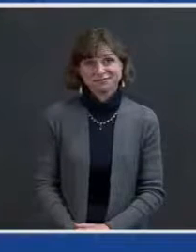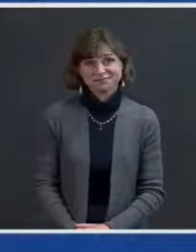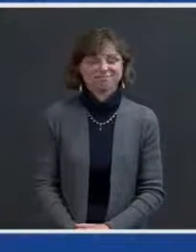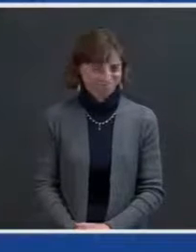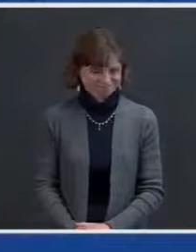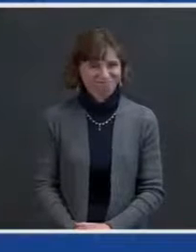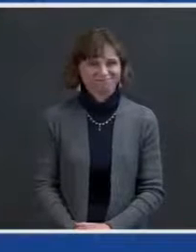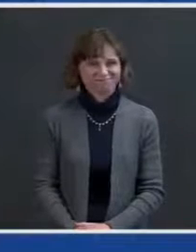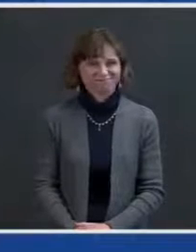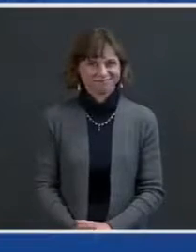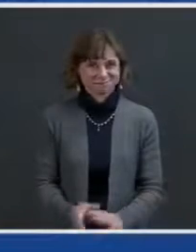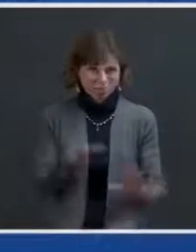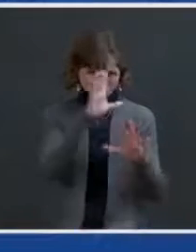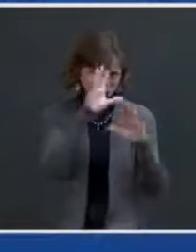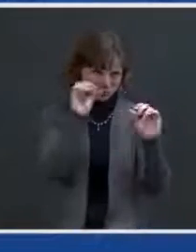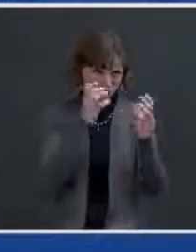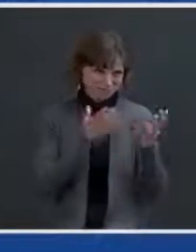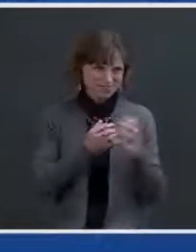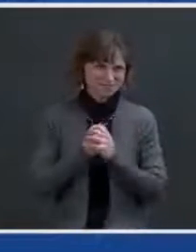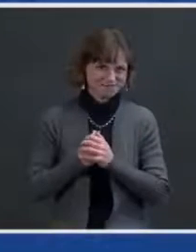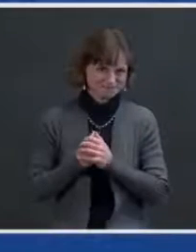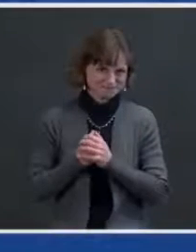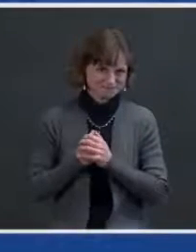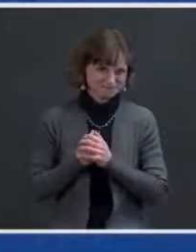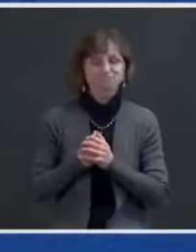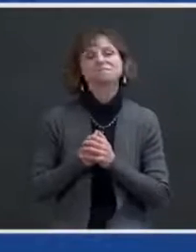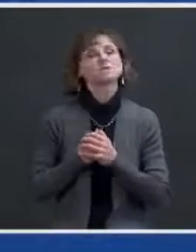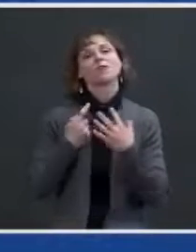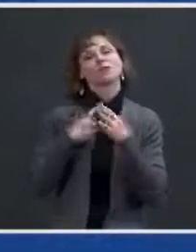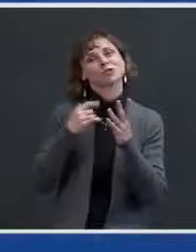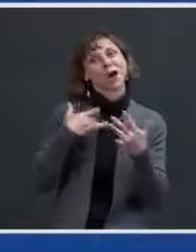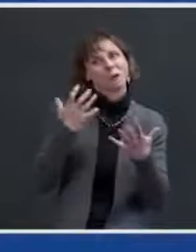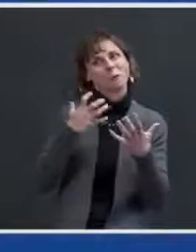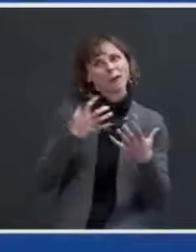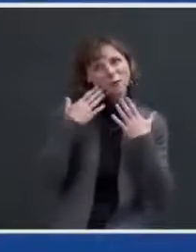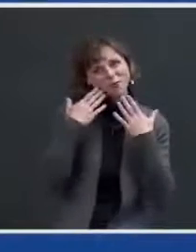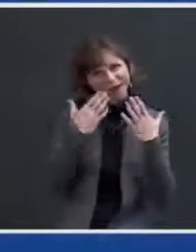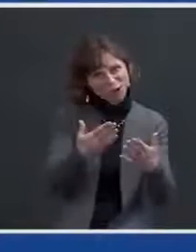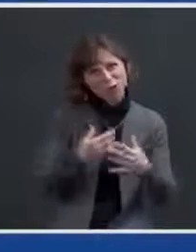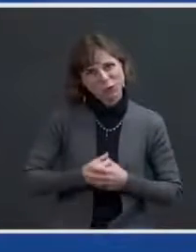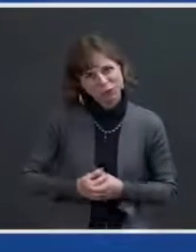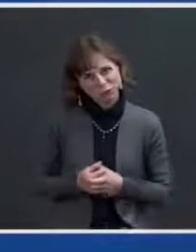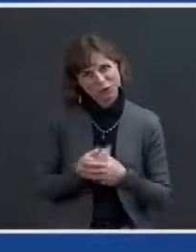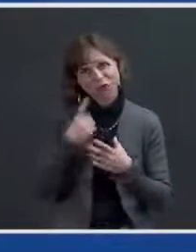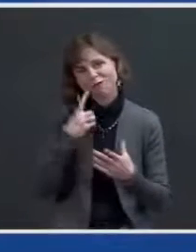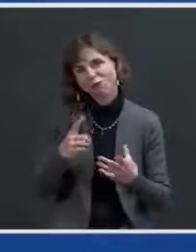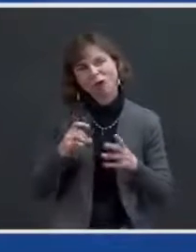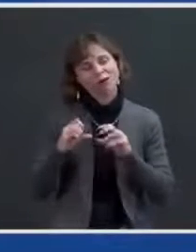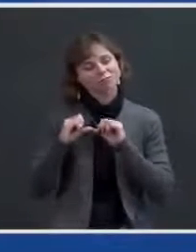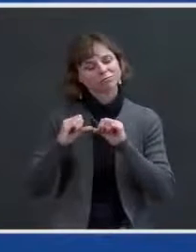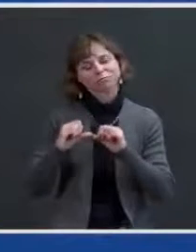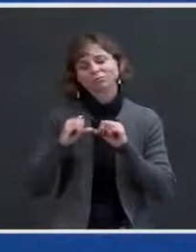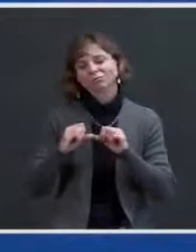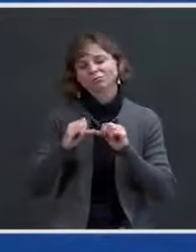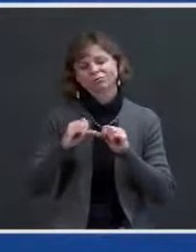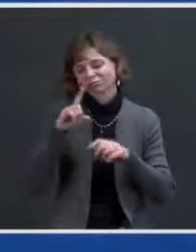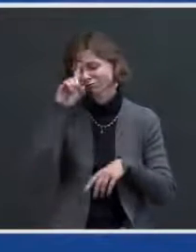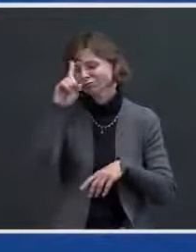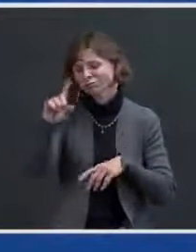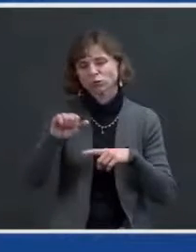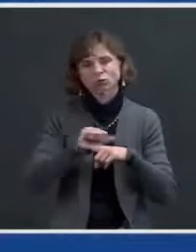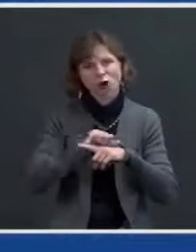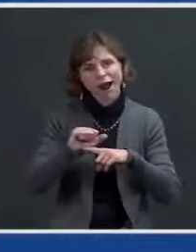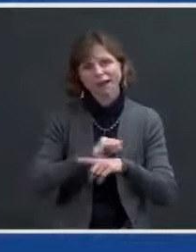Mr. President, I want to begin by thanking you for the steady, practical, and resolute